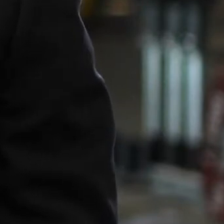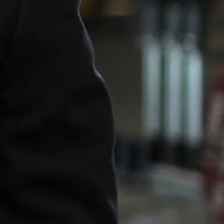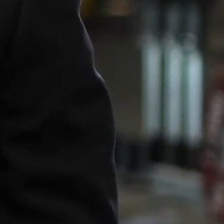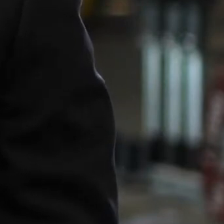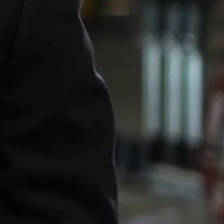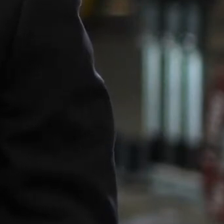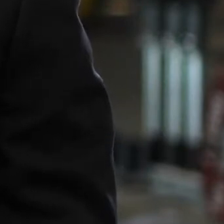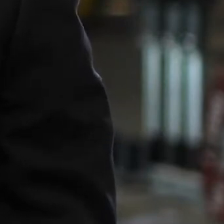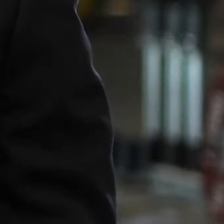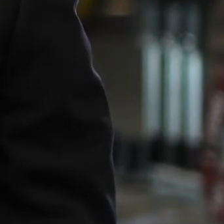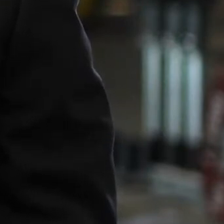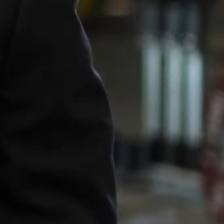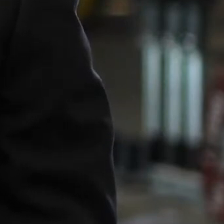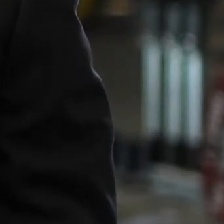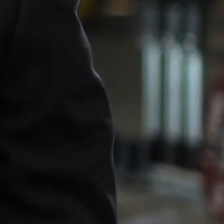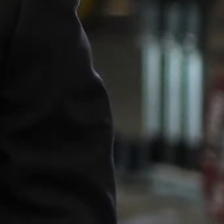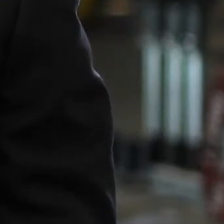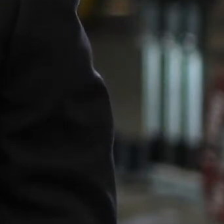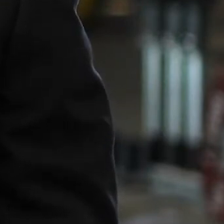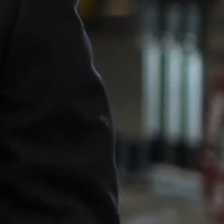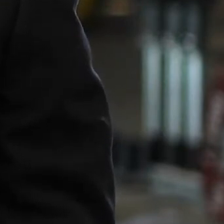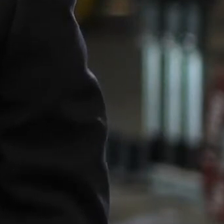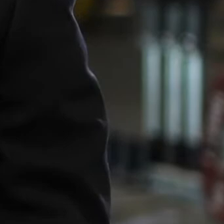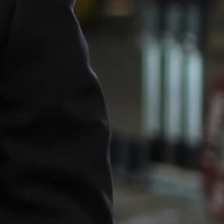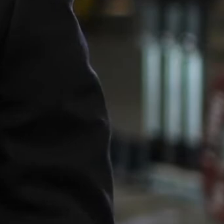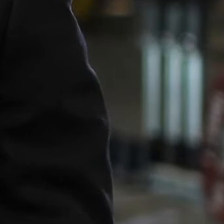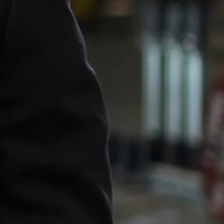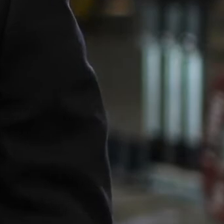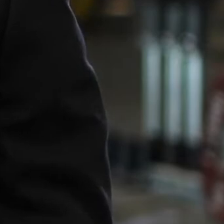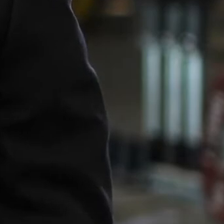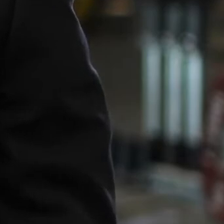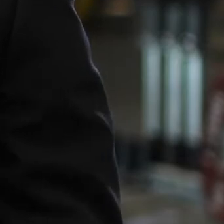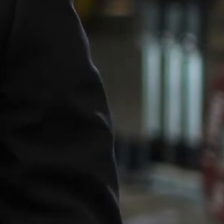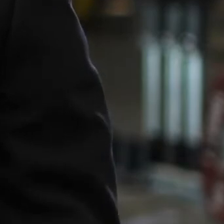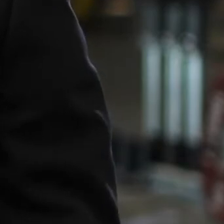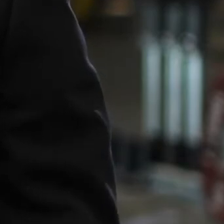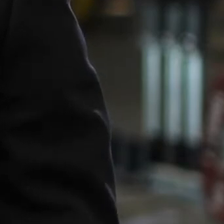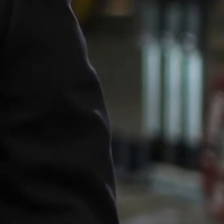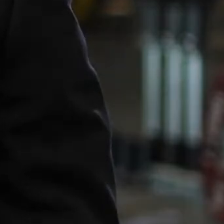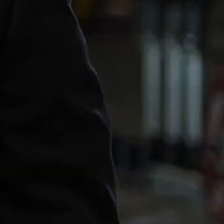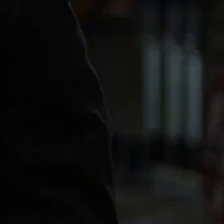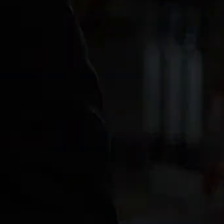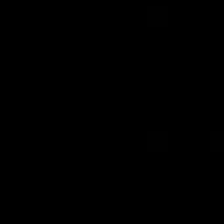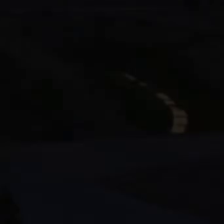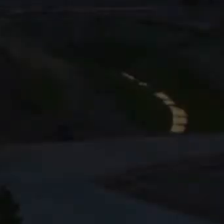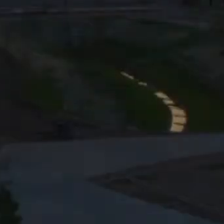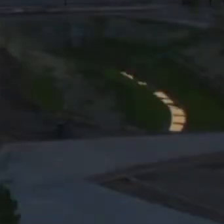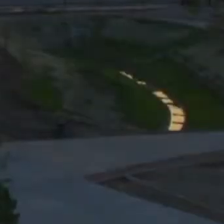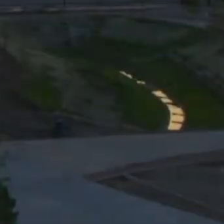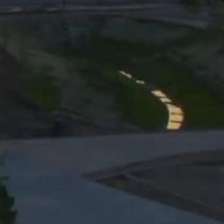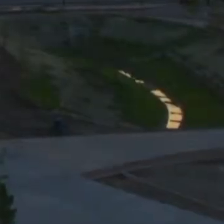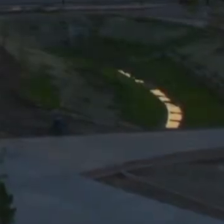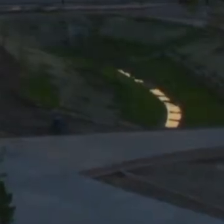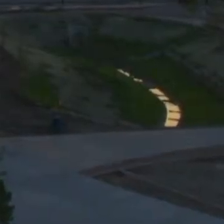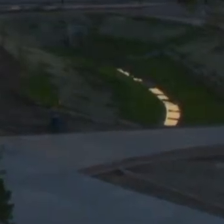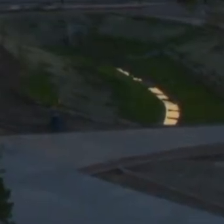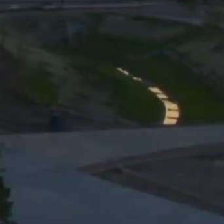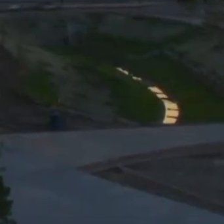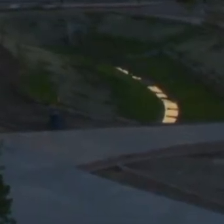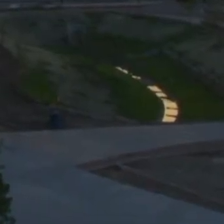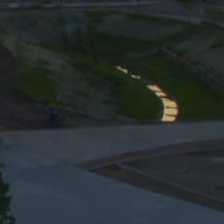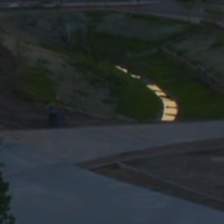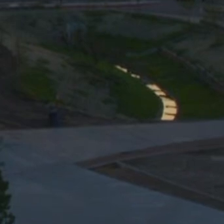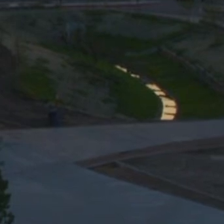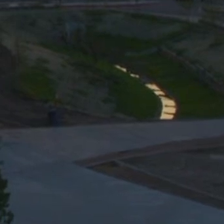wide to our community, to the Hybl Center, to enjoy the unique benefits of this place.